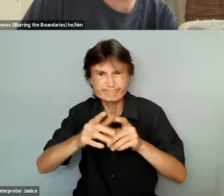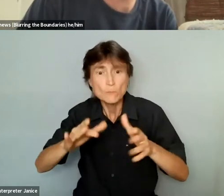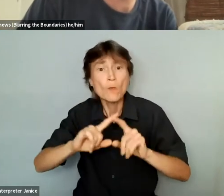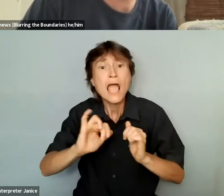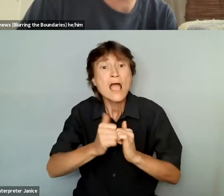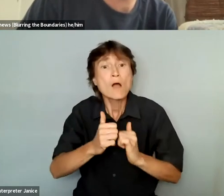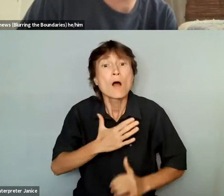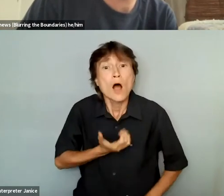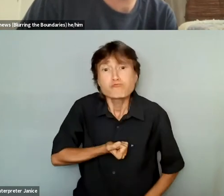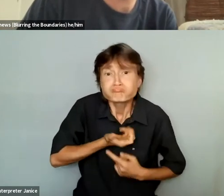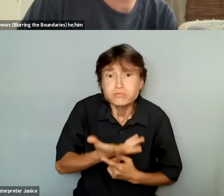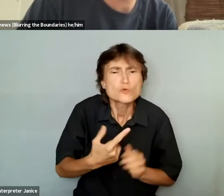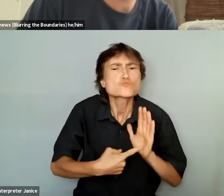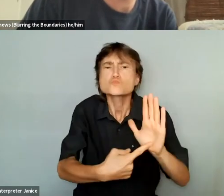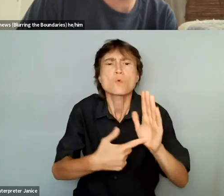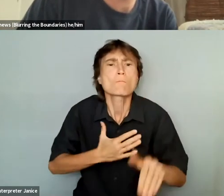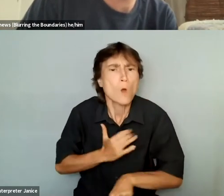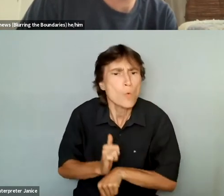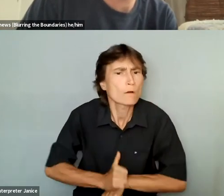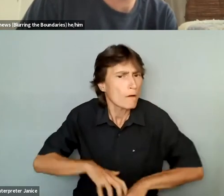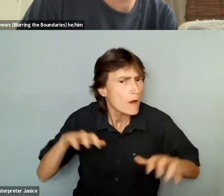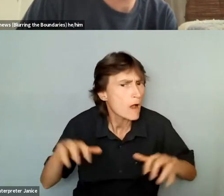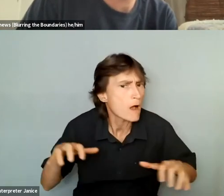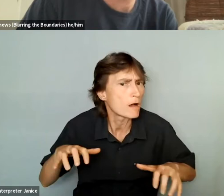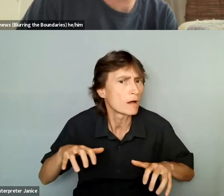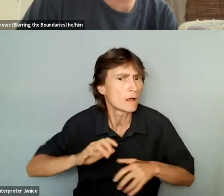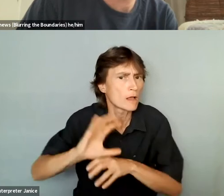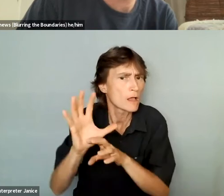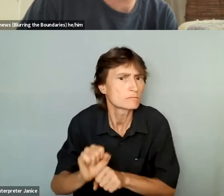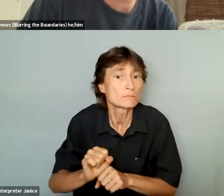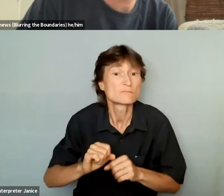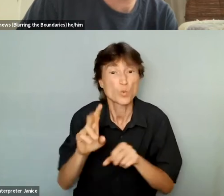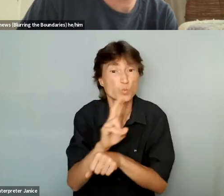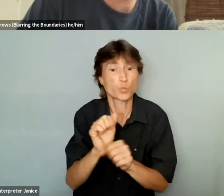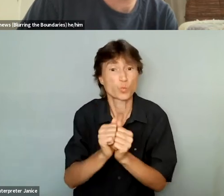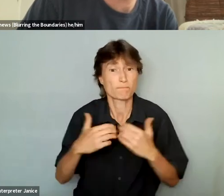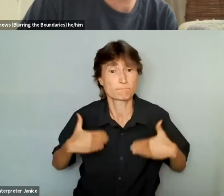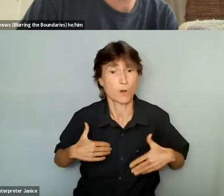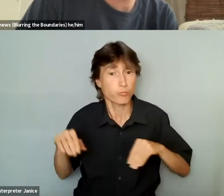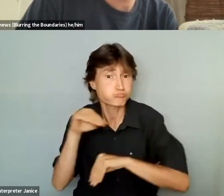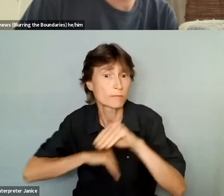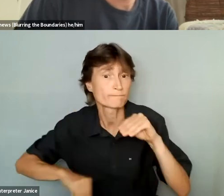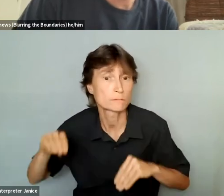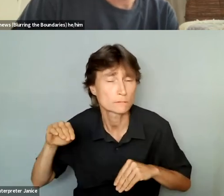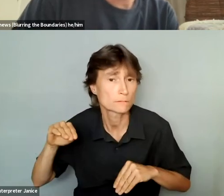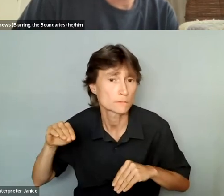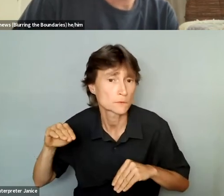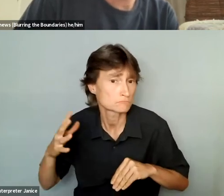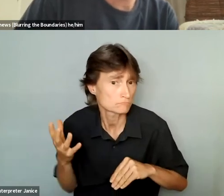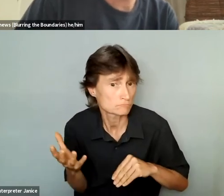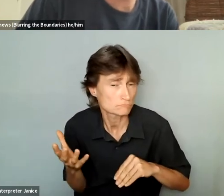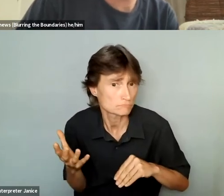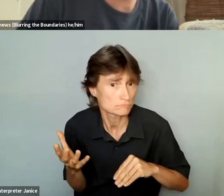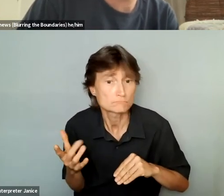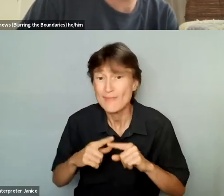my creativity was through either like movement and I'd have to figure out ways to make